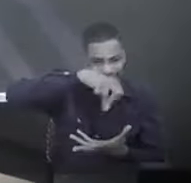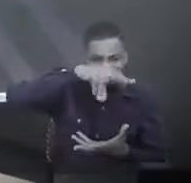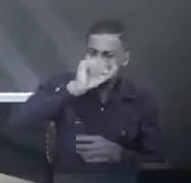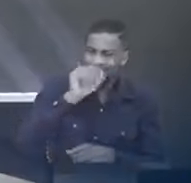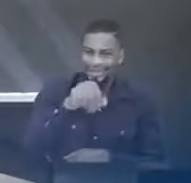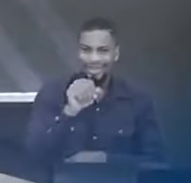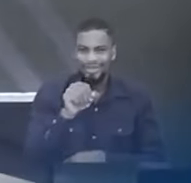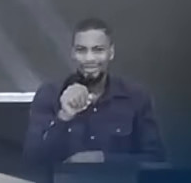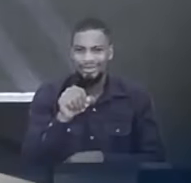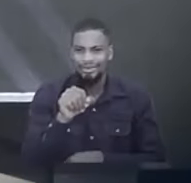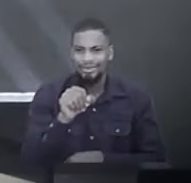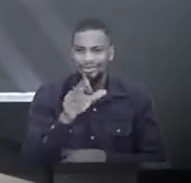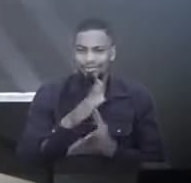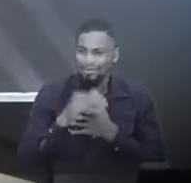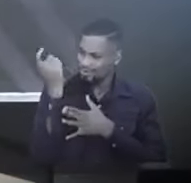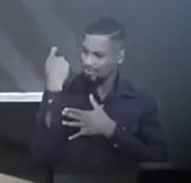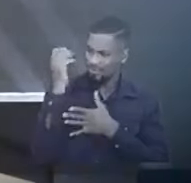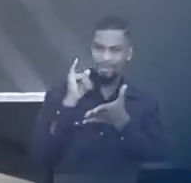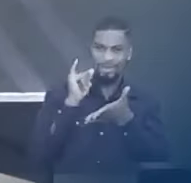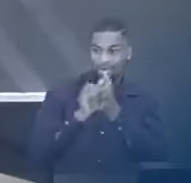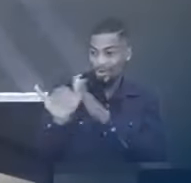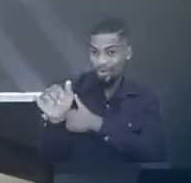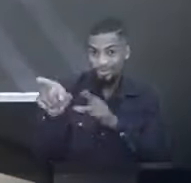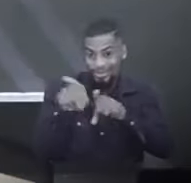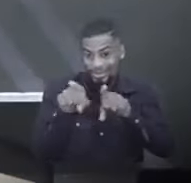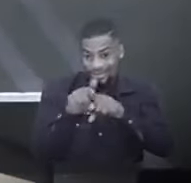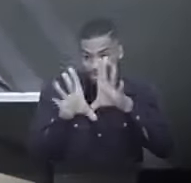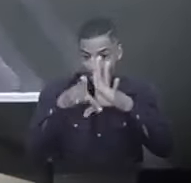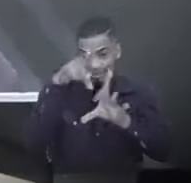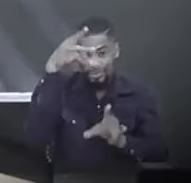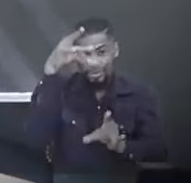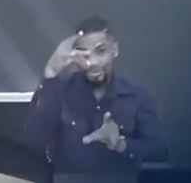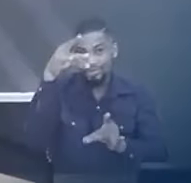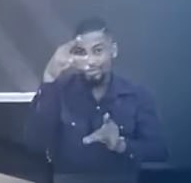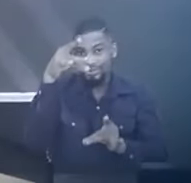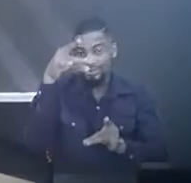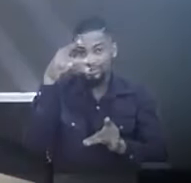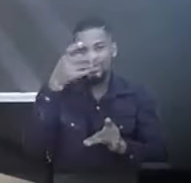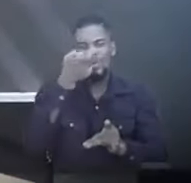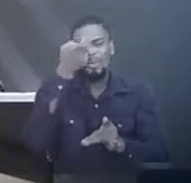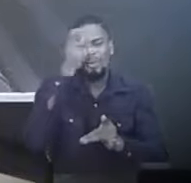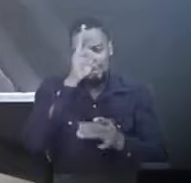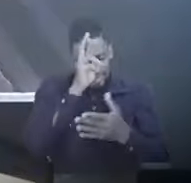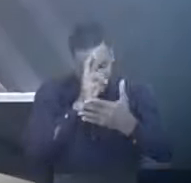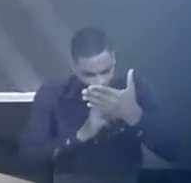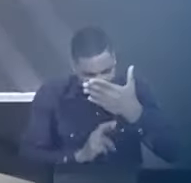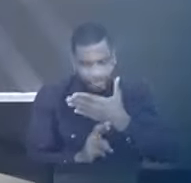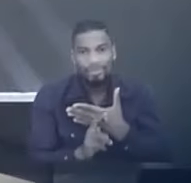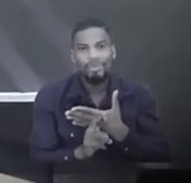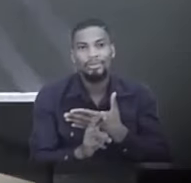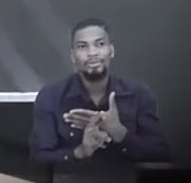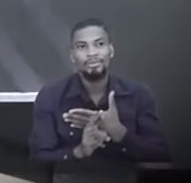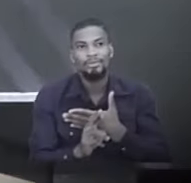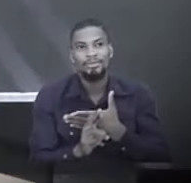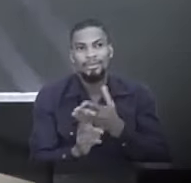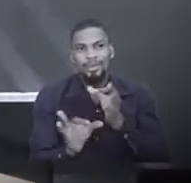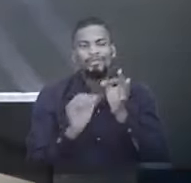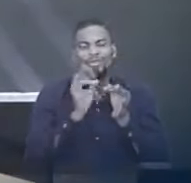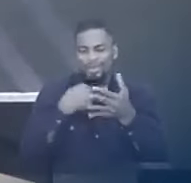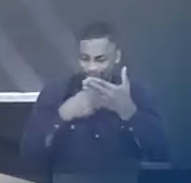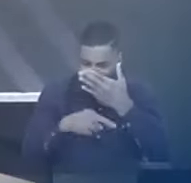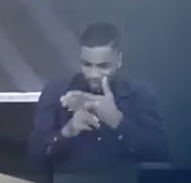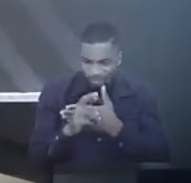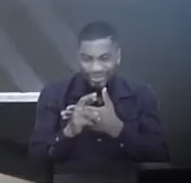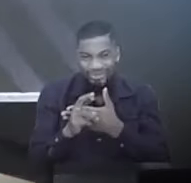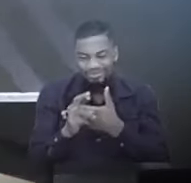also remember that he is a holy God. And that reverence is very important. When we miss reverence, we may be